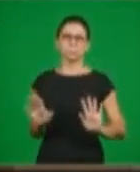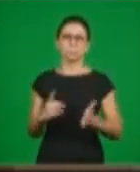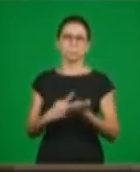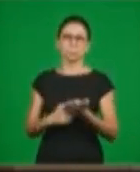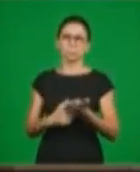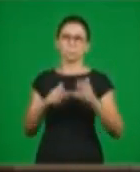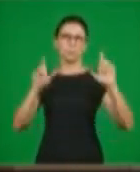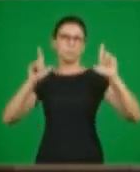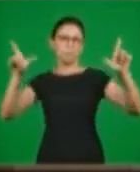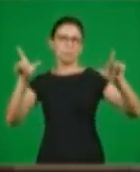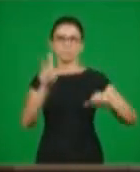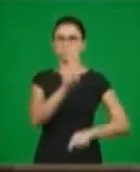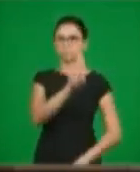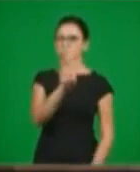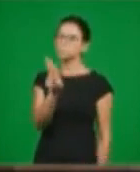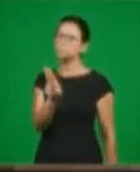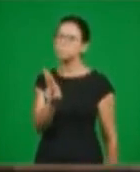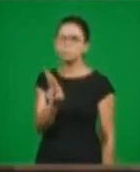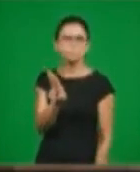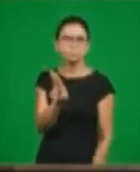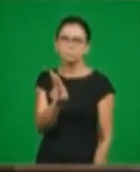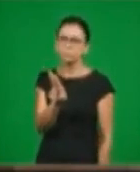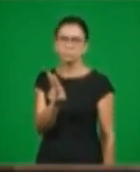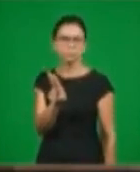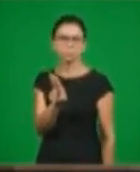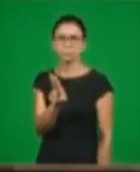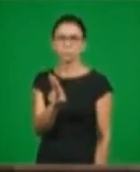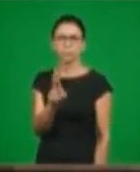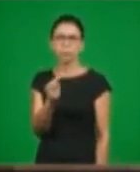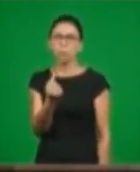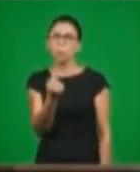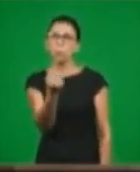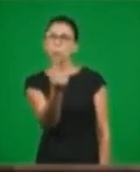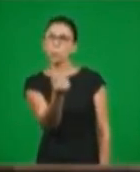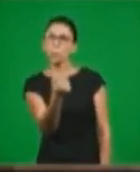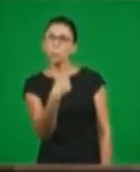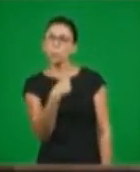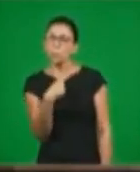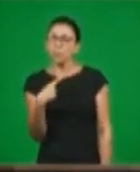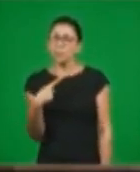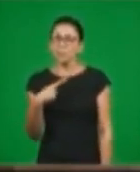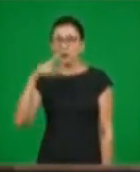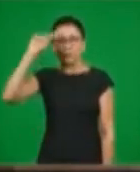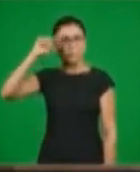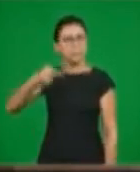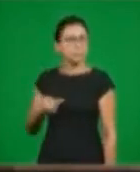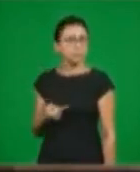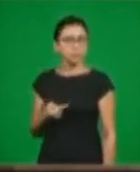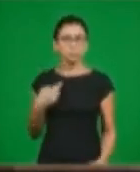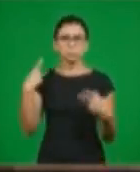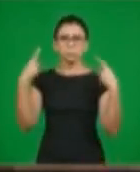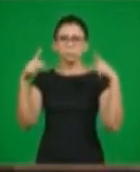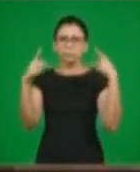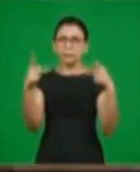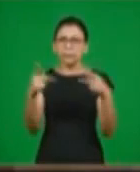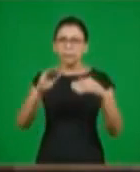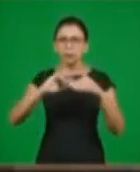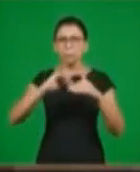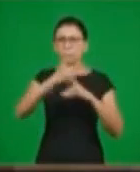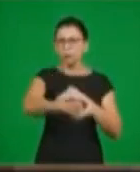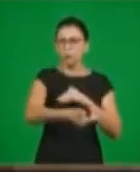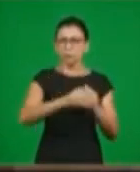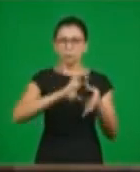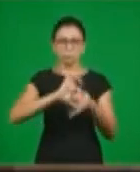We don't need to follow denomination. It's not what the pastor decides to preach